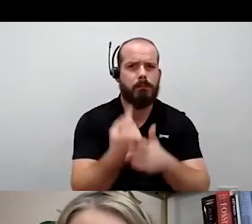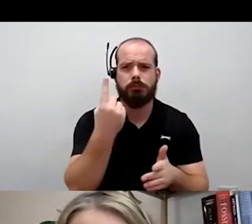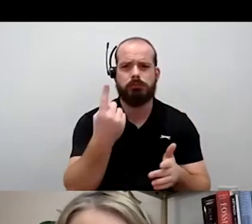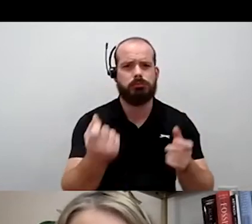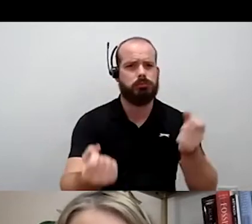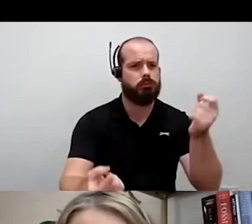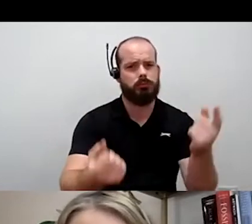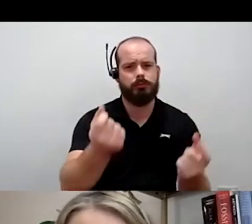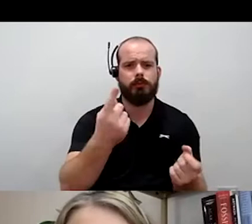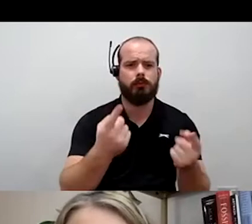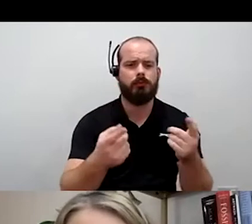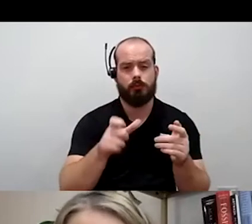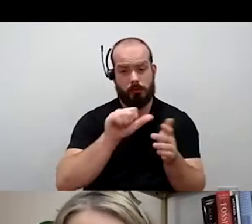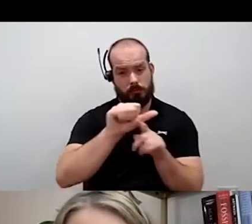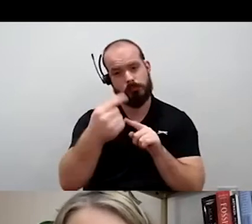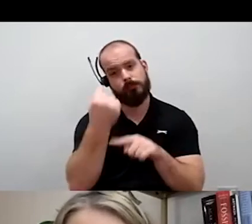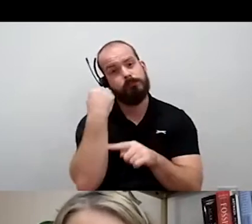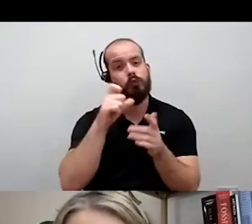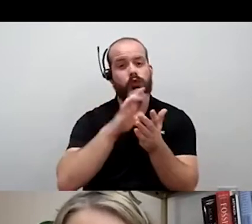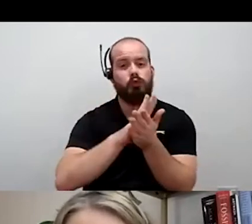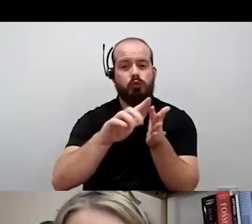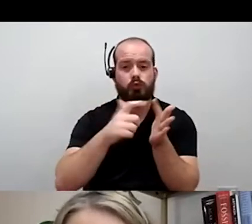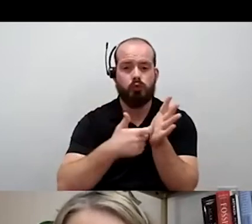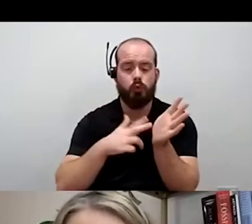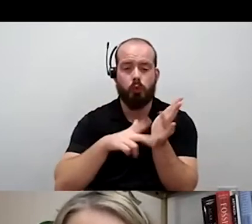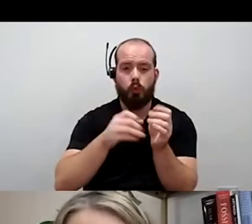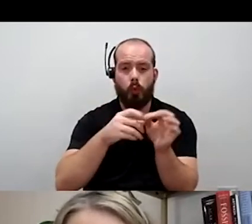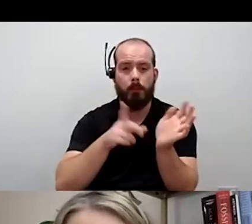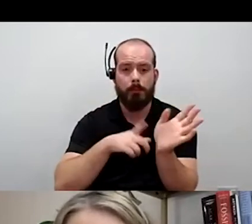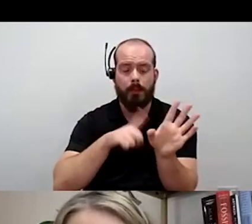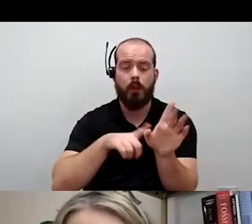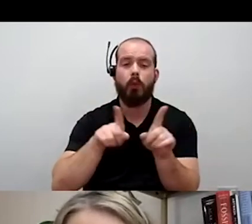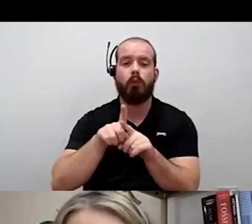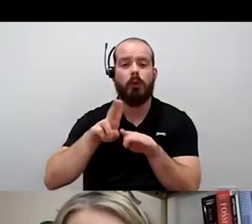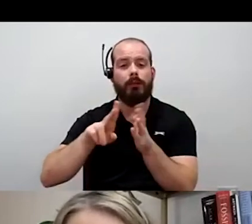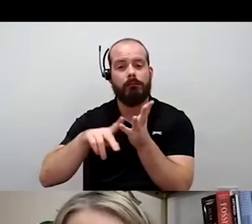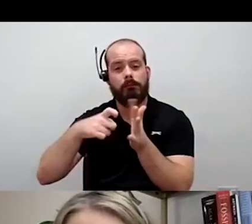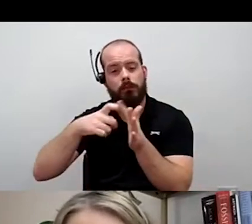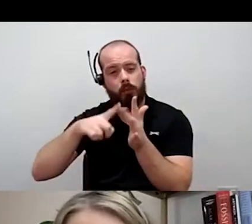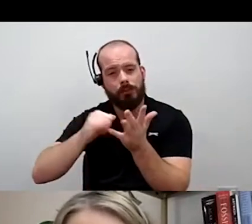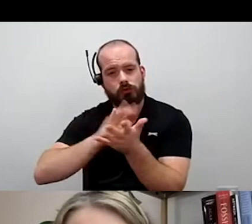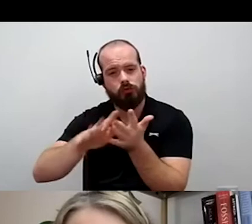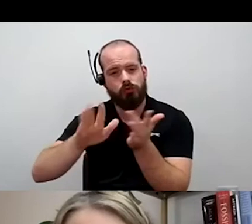after Chernobyl. And then also the Fukushima caused a lot of people to take action.